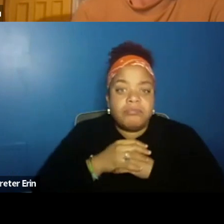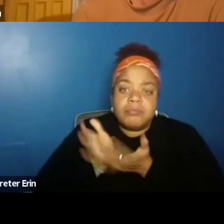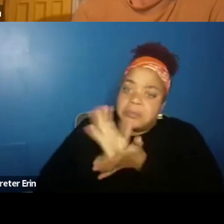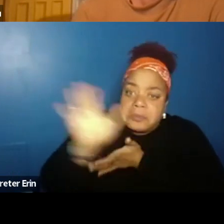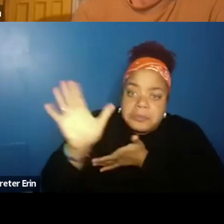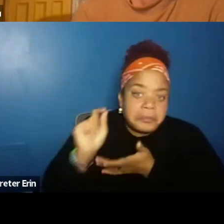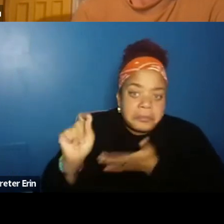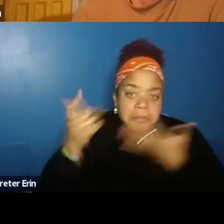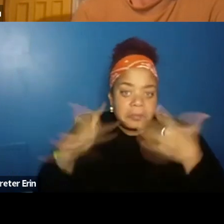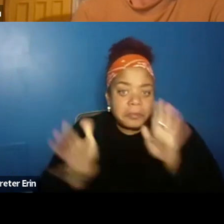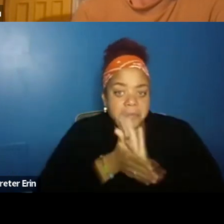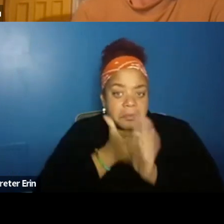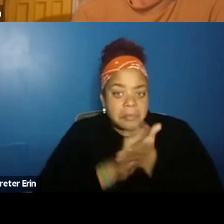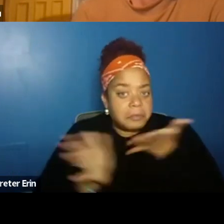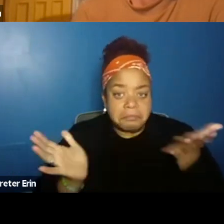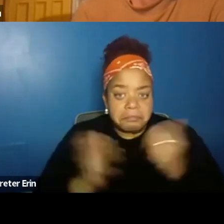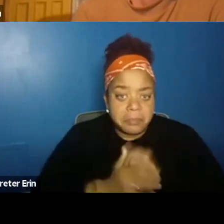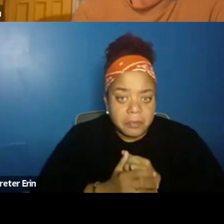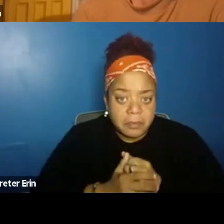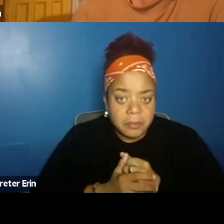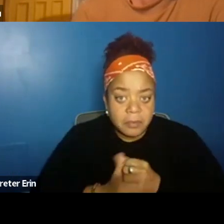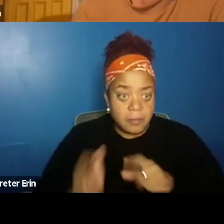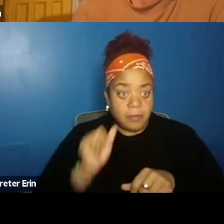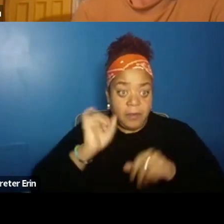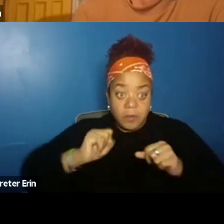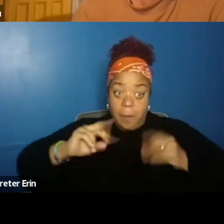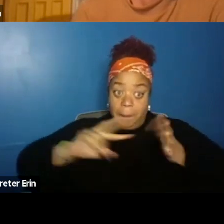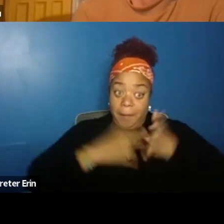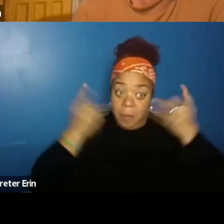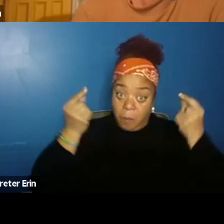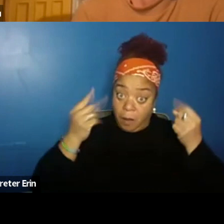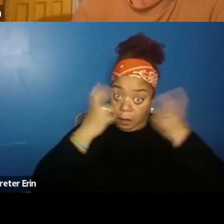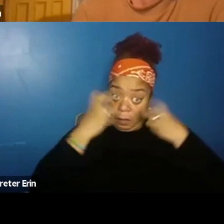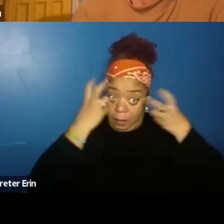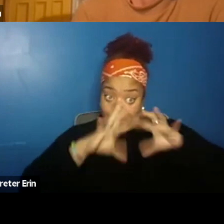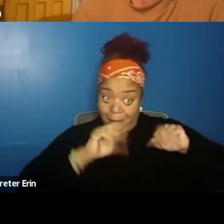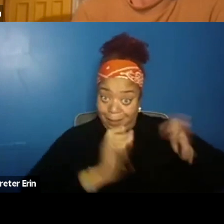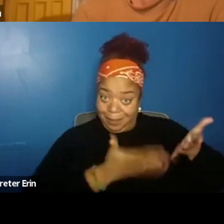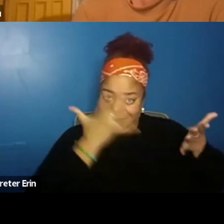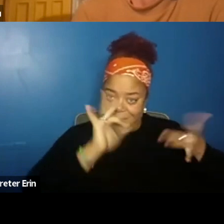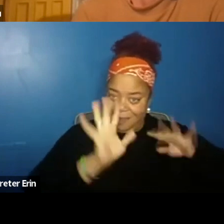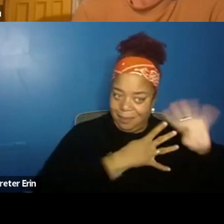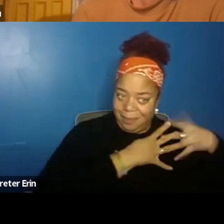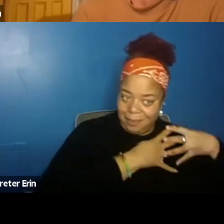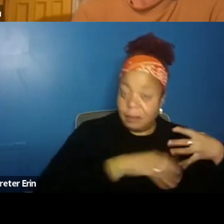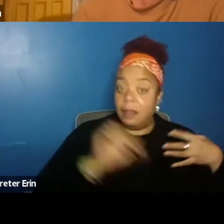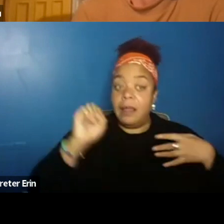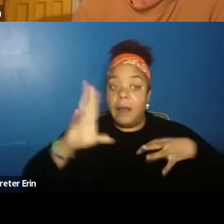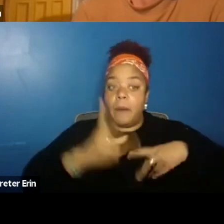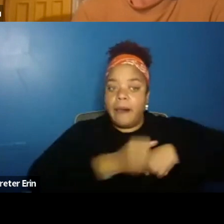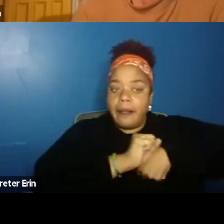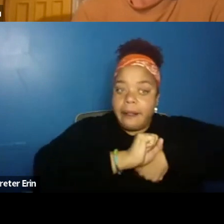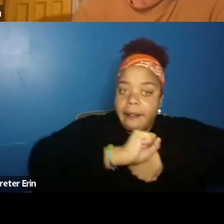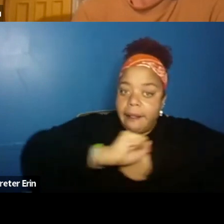in service of capital in those kinds of settings, or pathologized and incarcerated, where they become sites